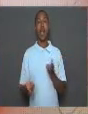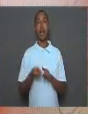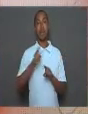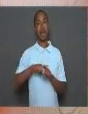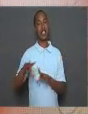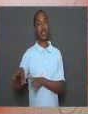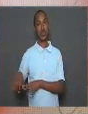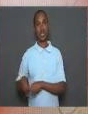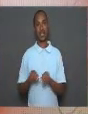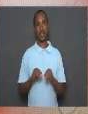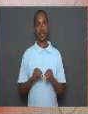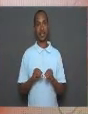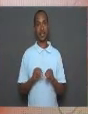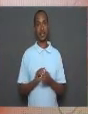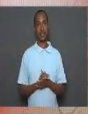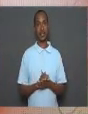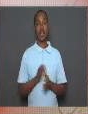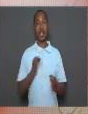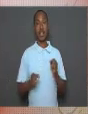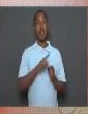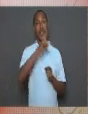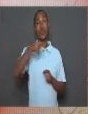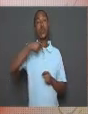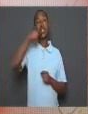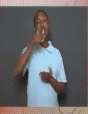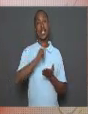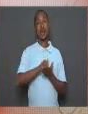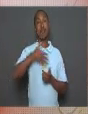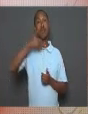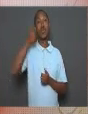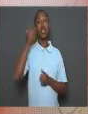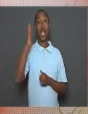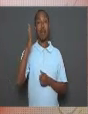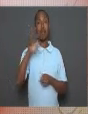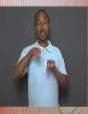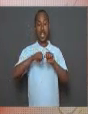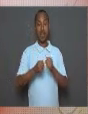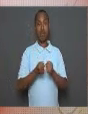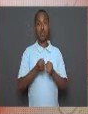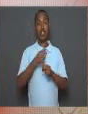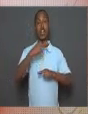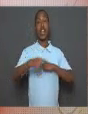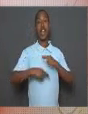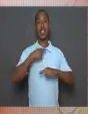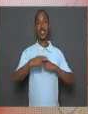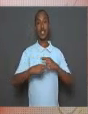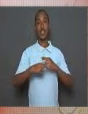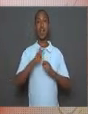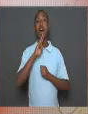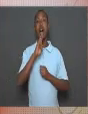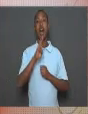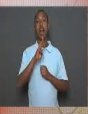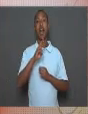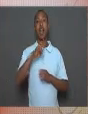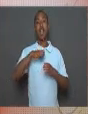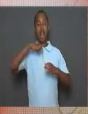Welcome back, students. If you said that most types of decomposition reactions